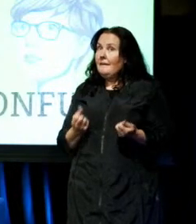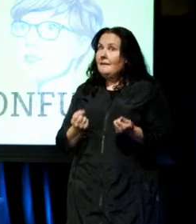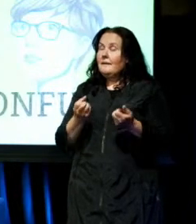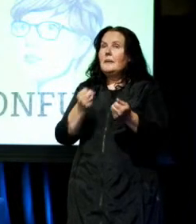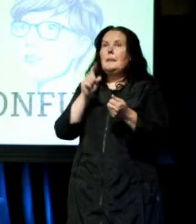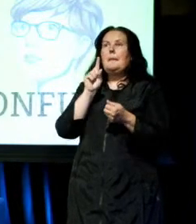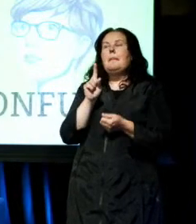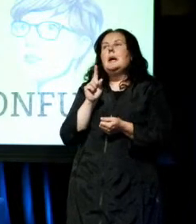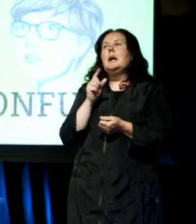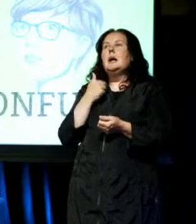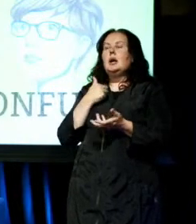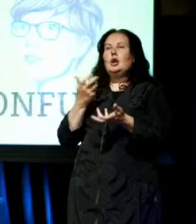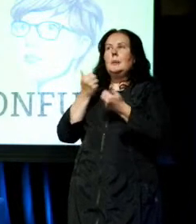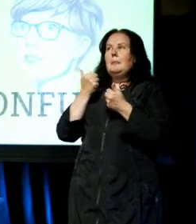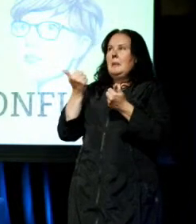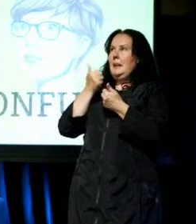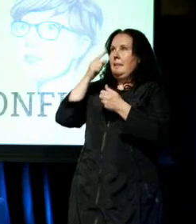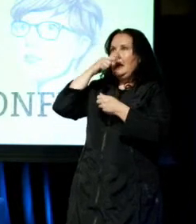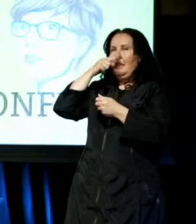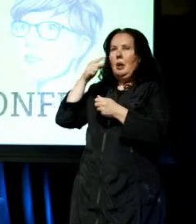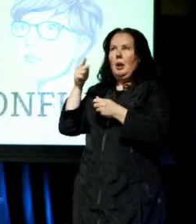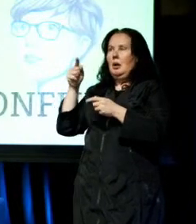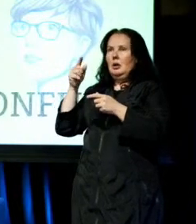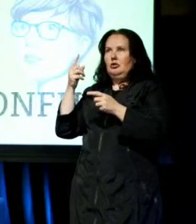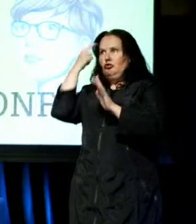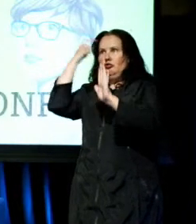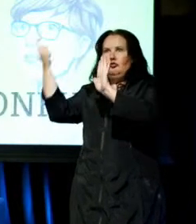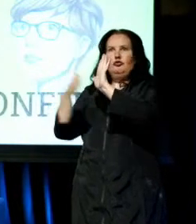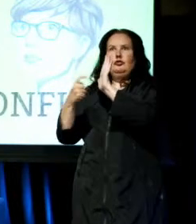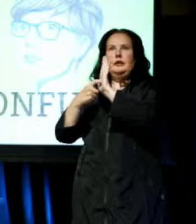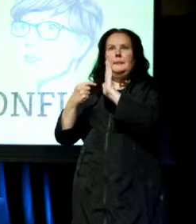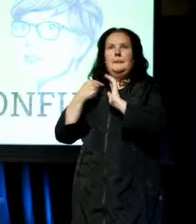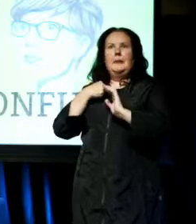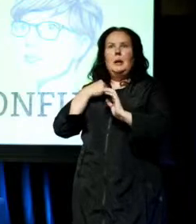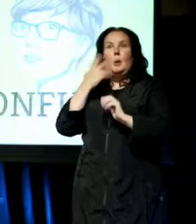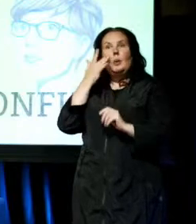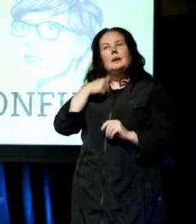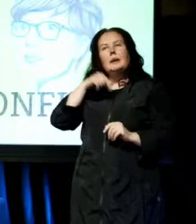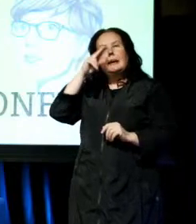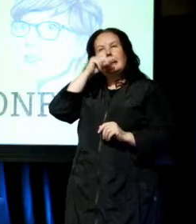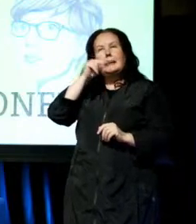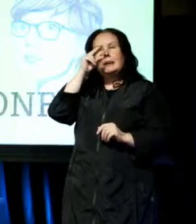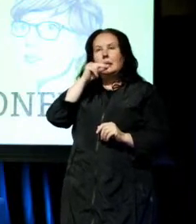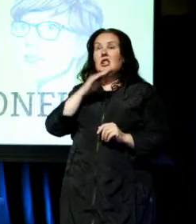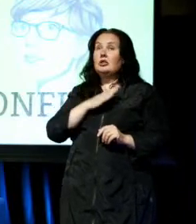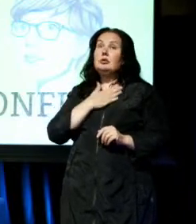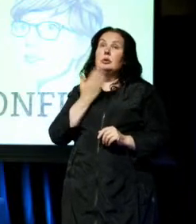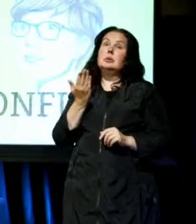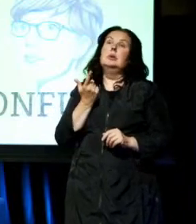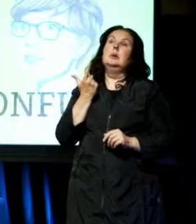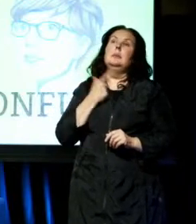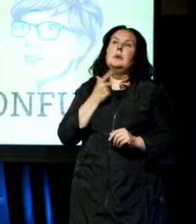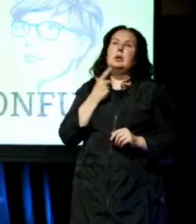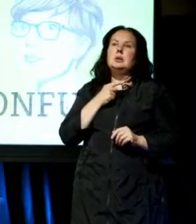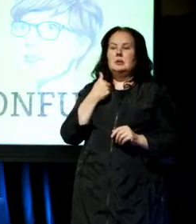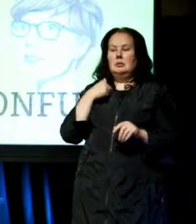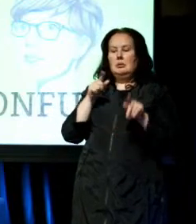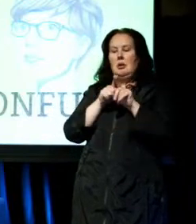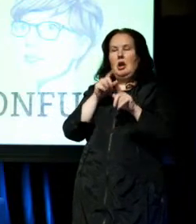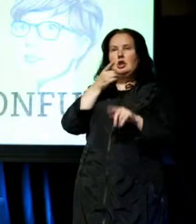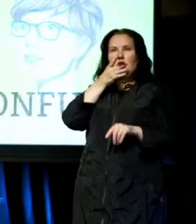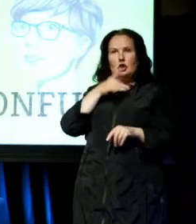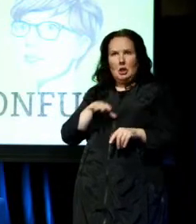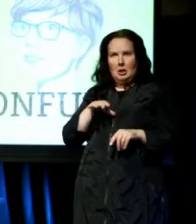of external validation very young, which also, I mean, it is kind of interesting being like a child